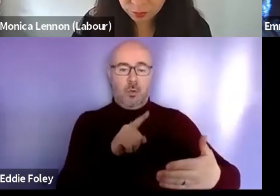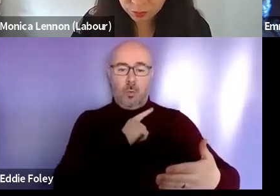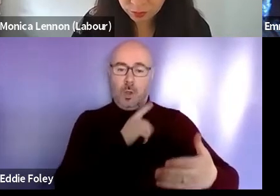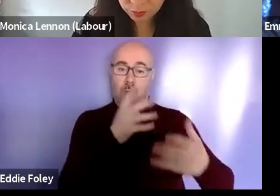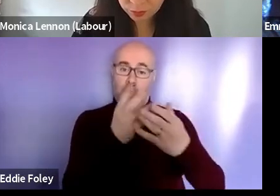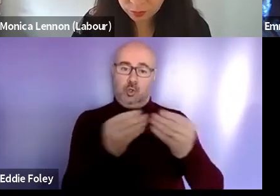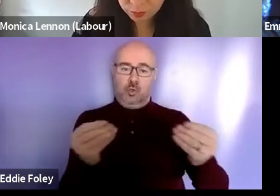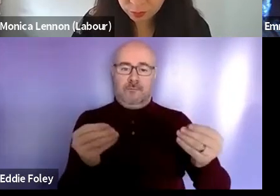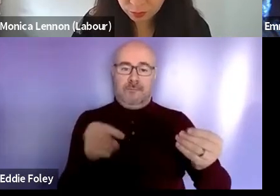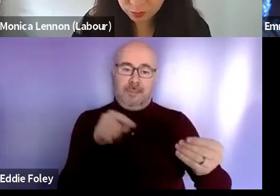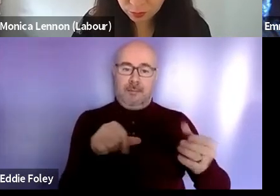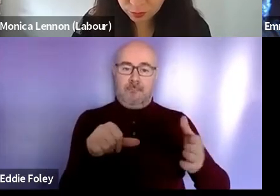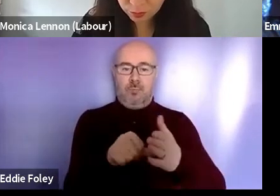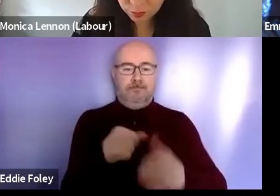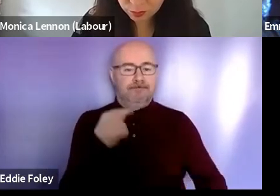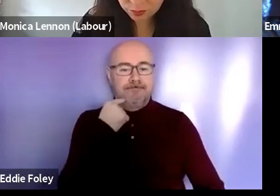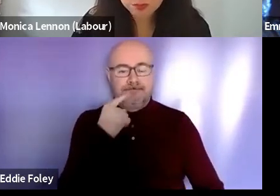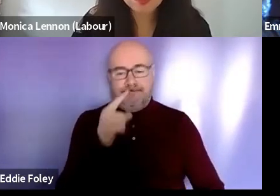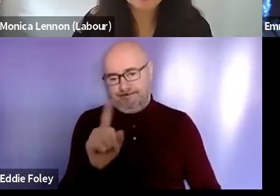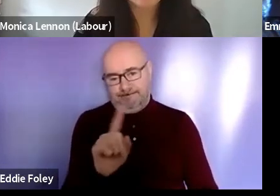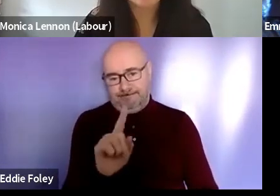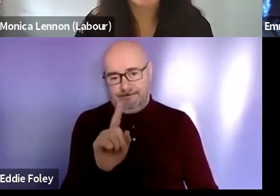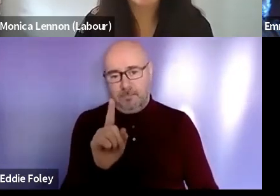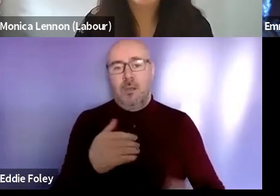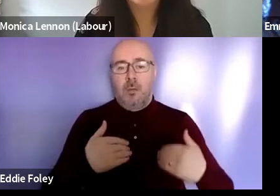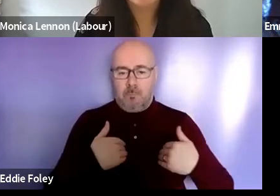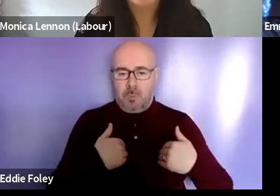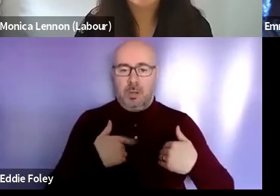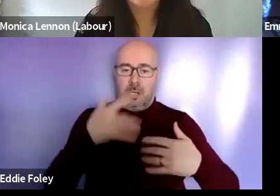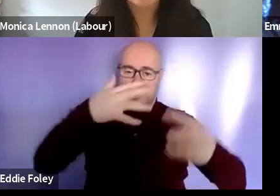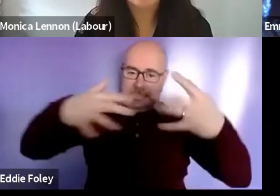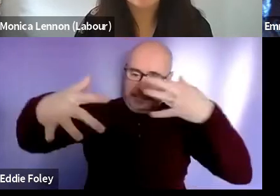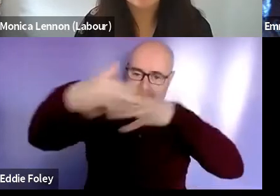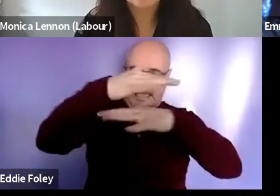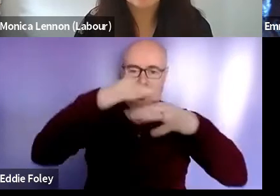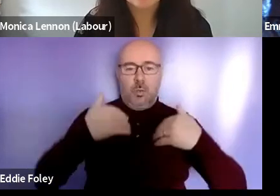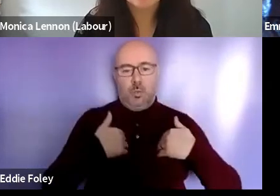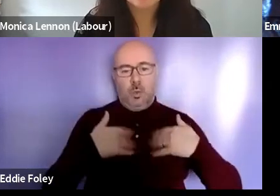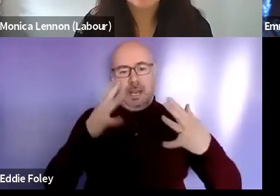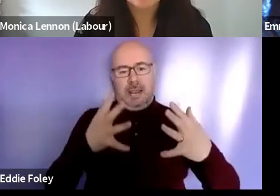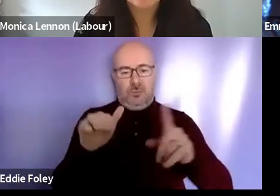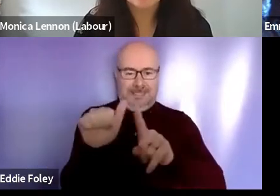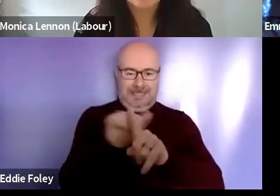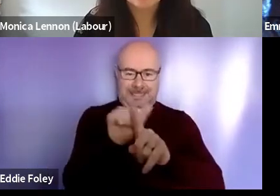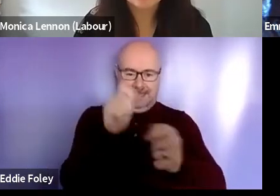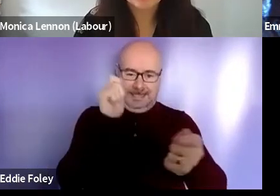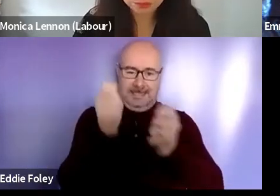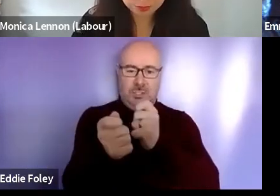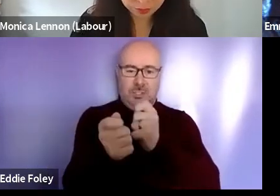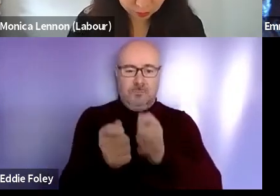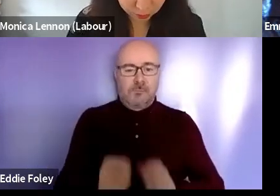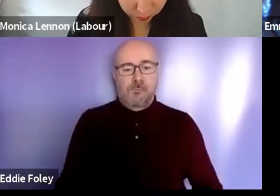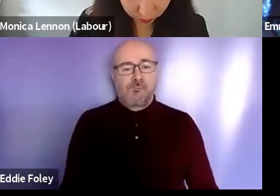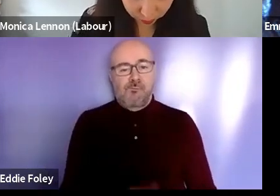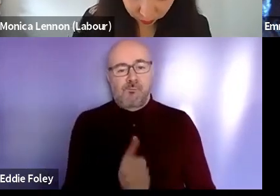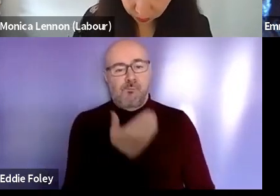But I do agree we need to challenge society and we need to challenge our colleagues on it. Thank you. Now I'm going to take a question